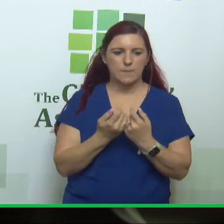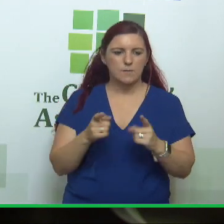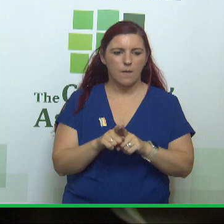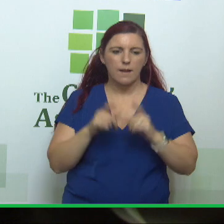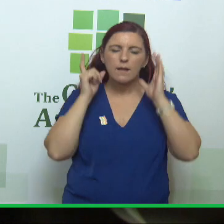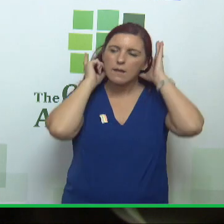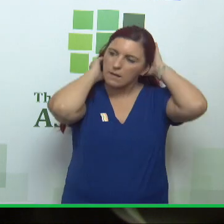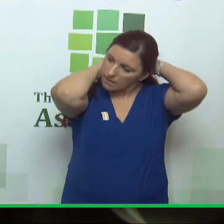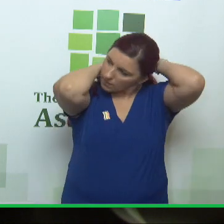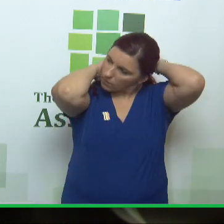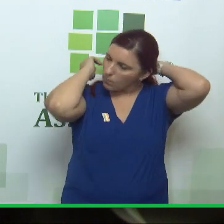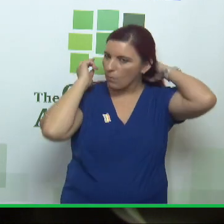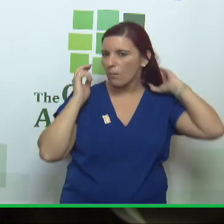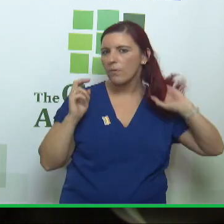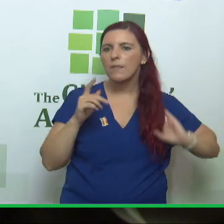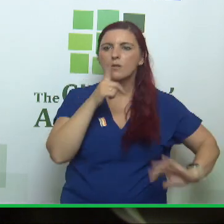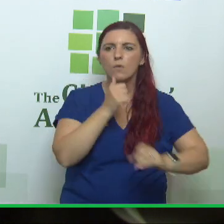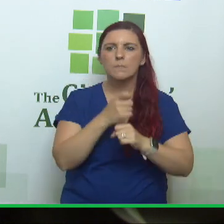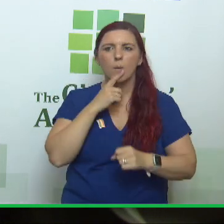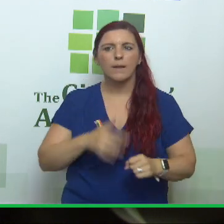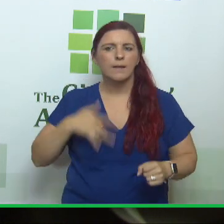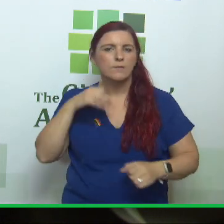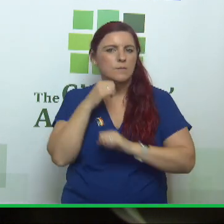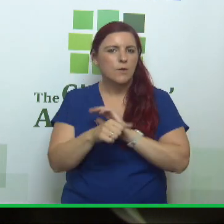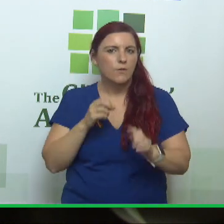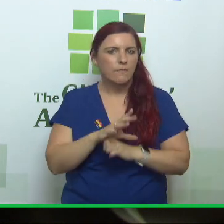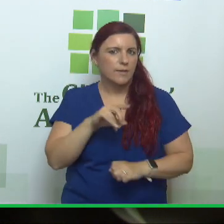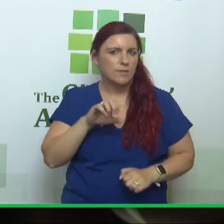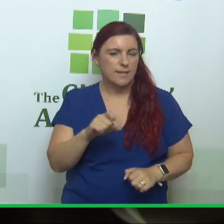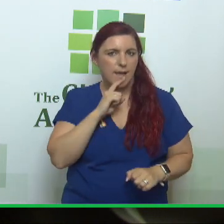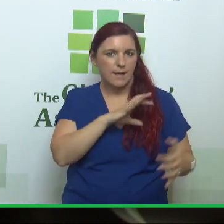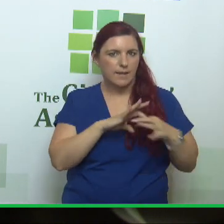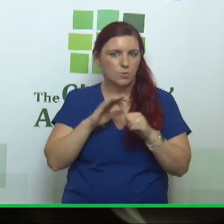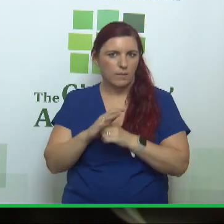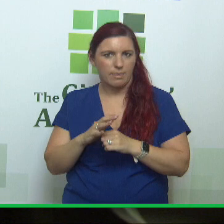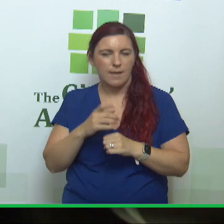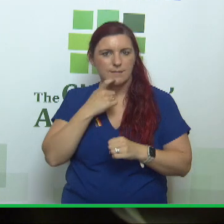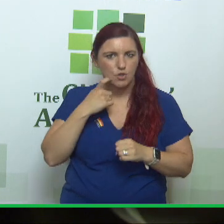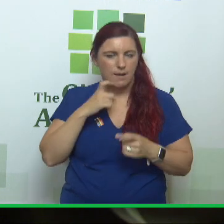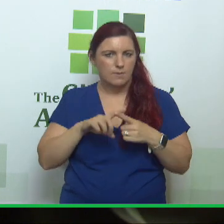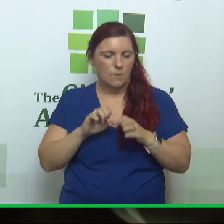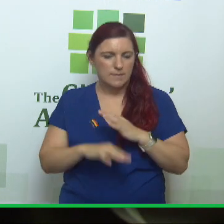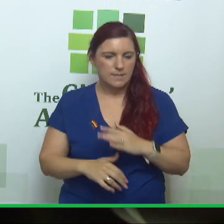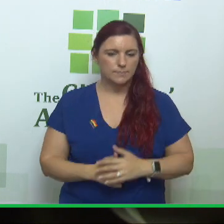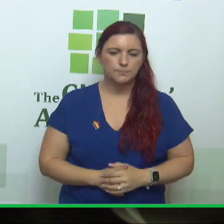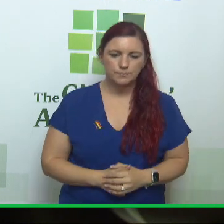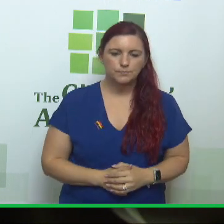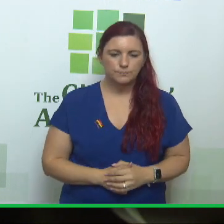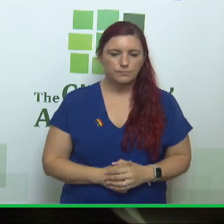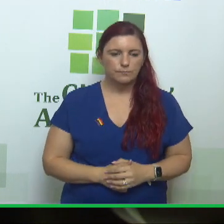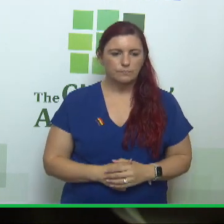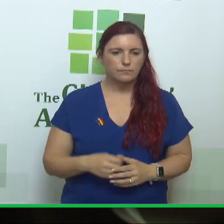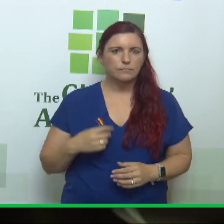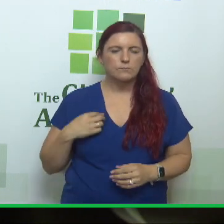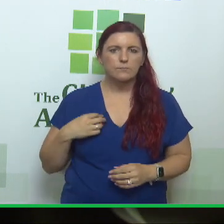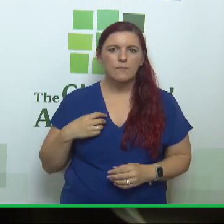on lived experience of adherence to HIV medication in the context of homelessness and addiction. With over 12,000